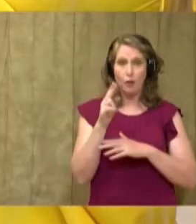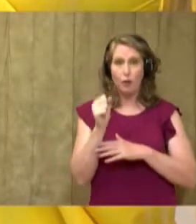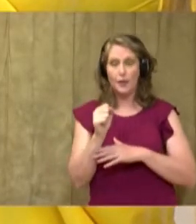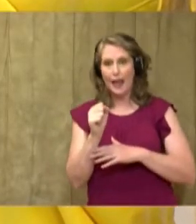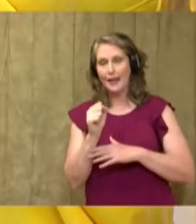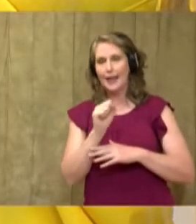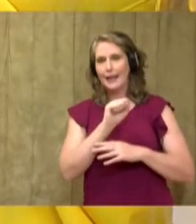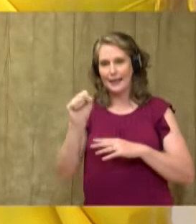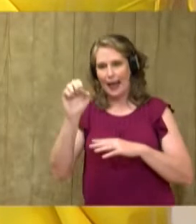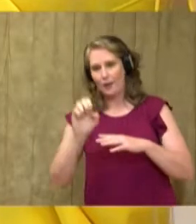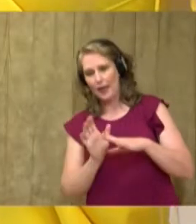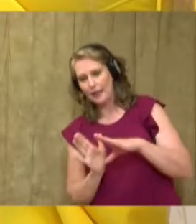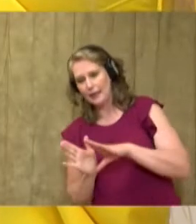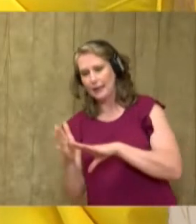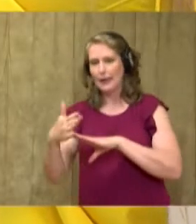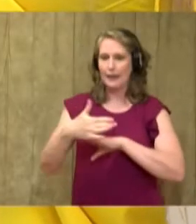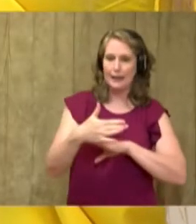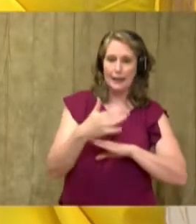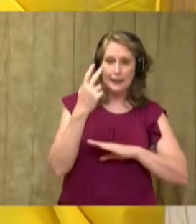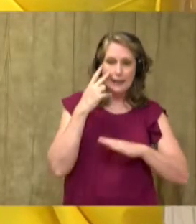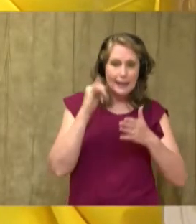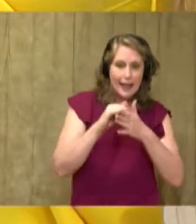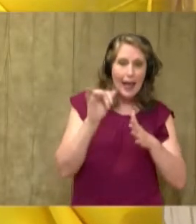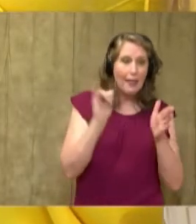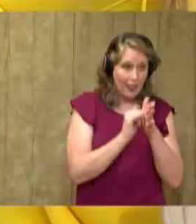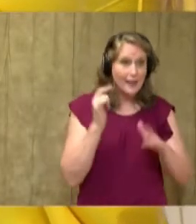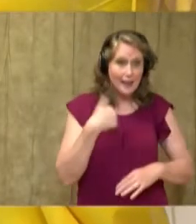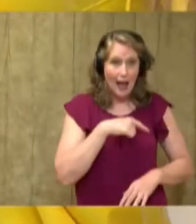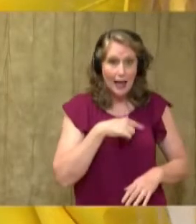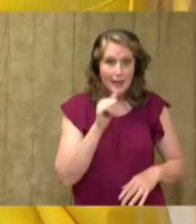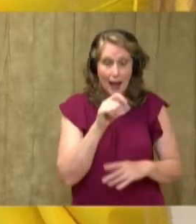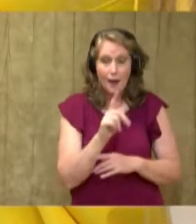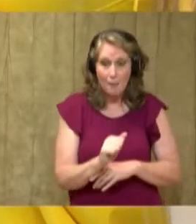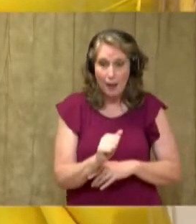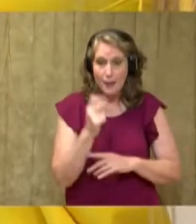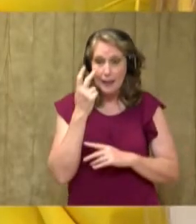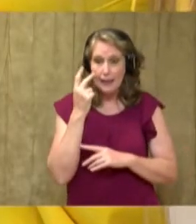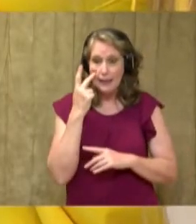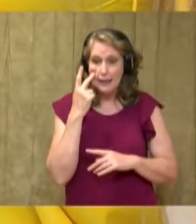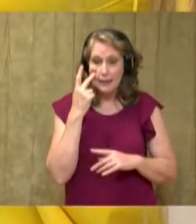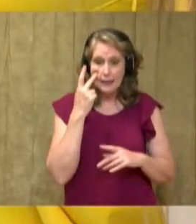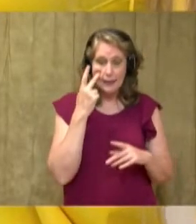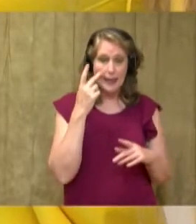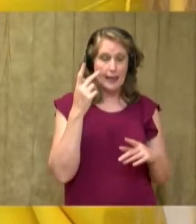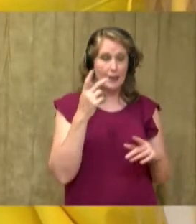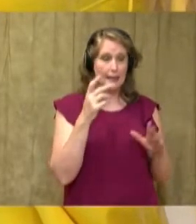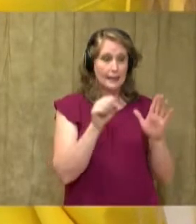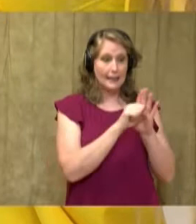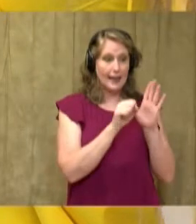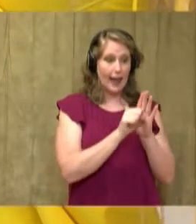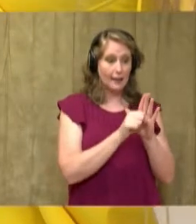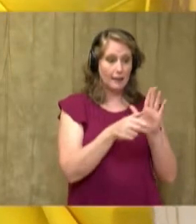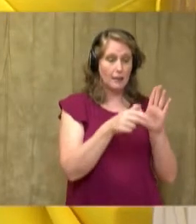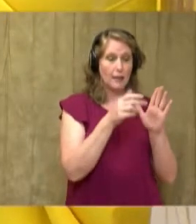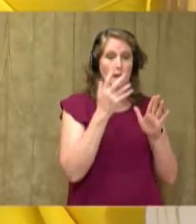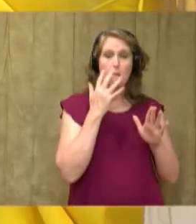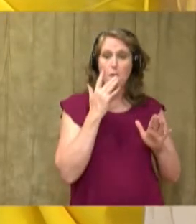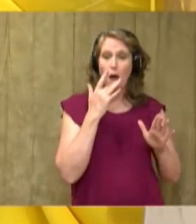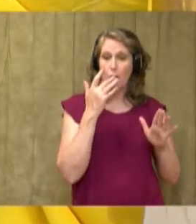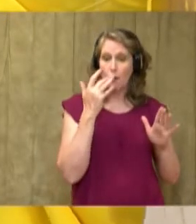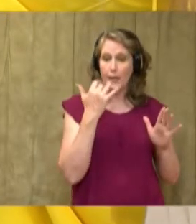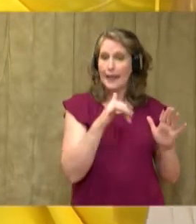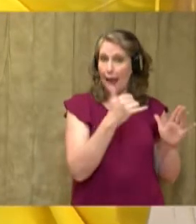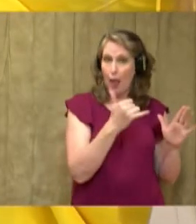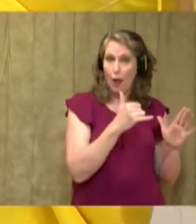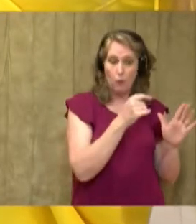right there, look, that right there, that's us in Alabama, okay? And do you see how these states are they're